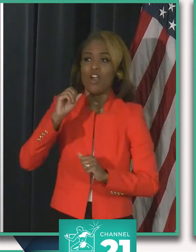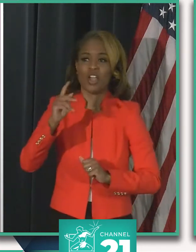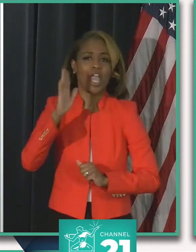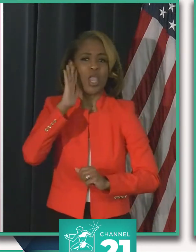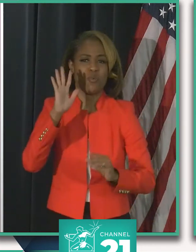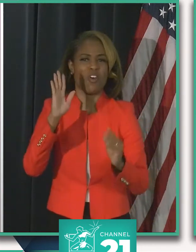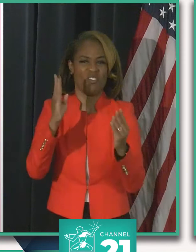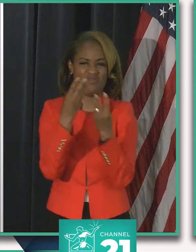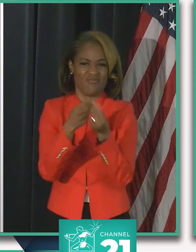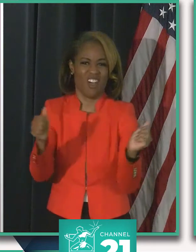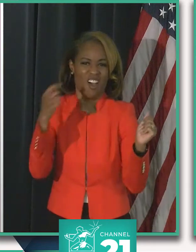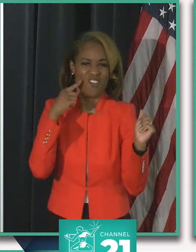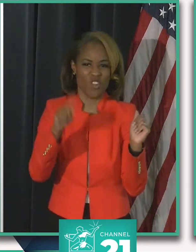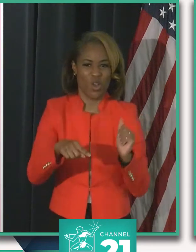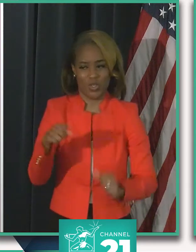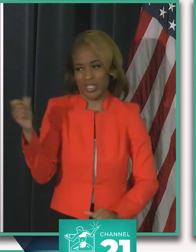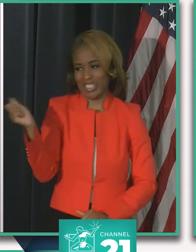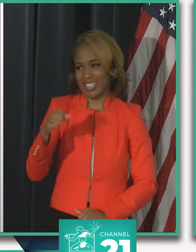those things.